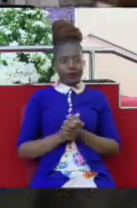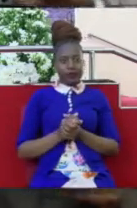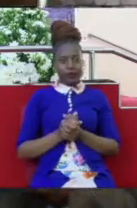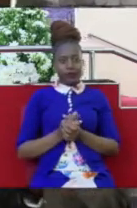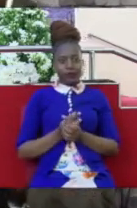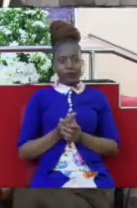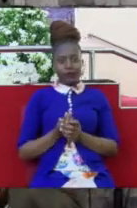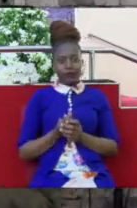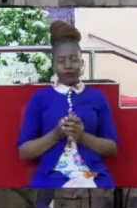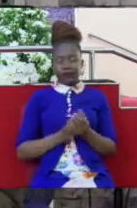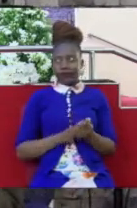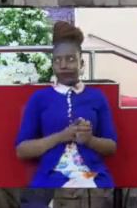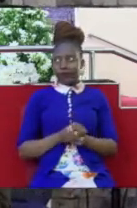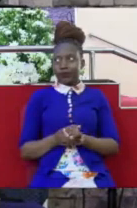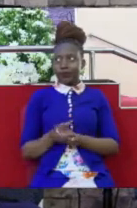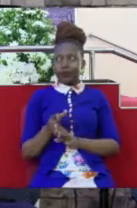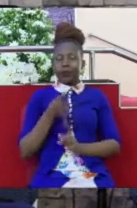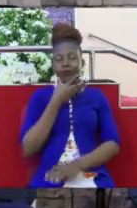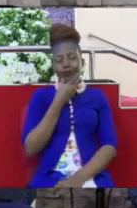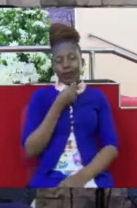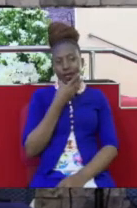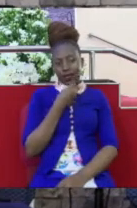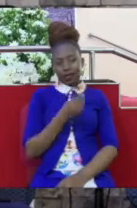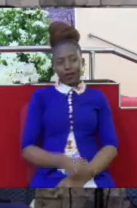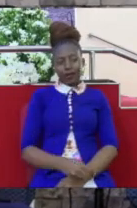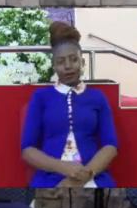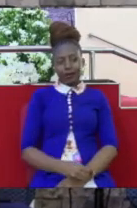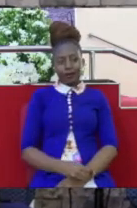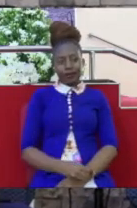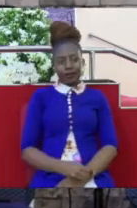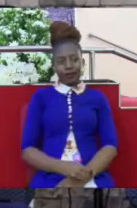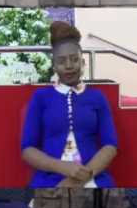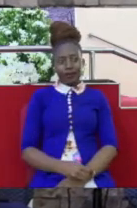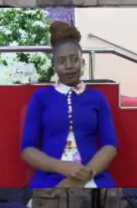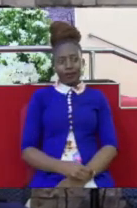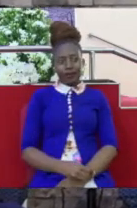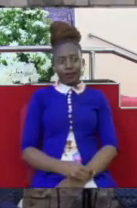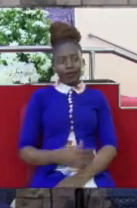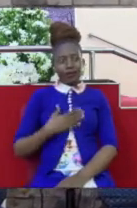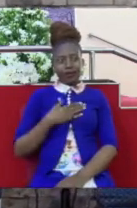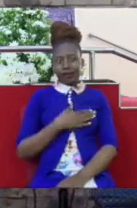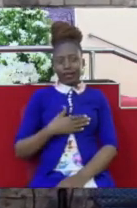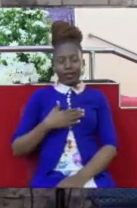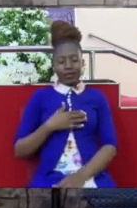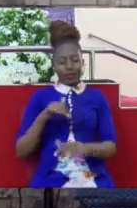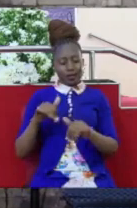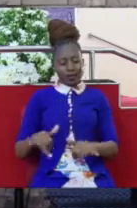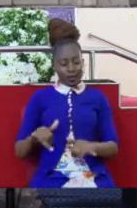this together. Men, wanaume, stay out of the widow's house. Kaa mbali na nyumba za